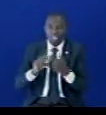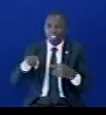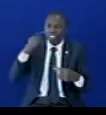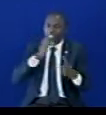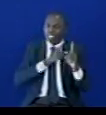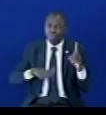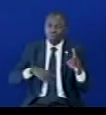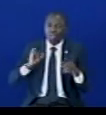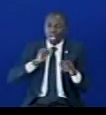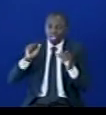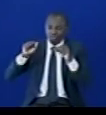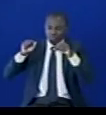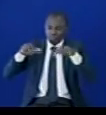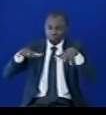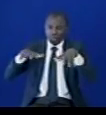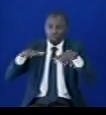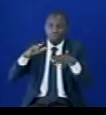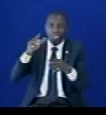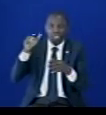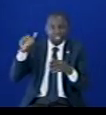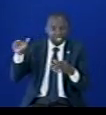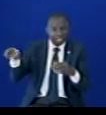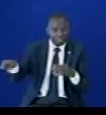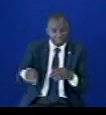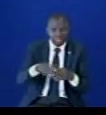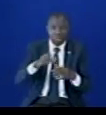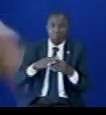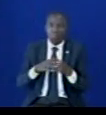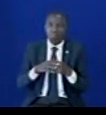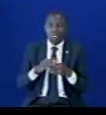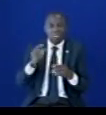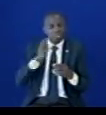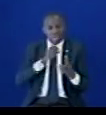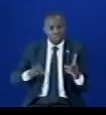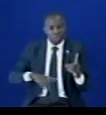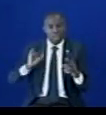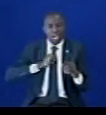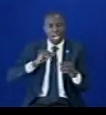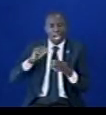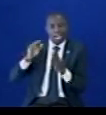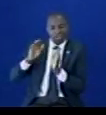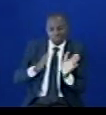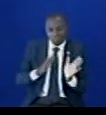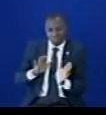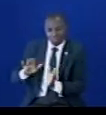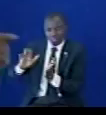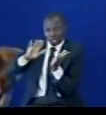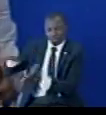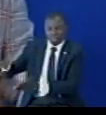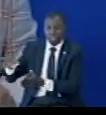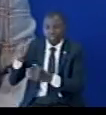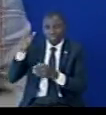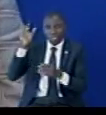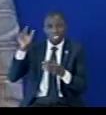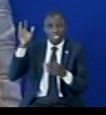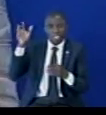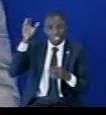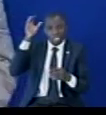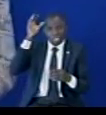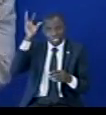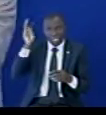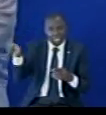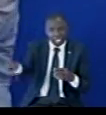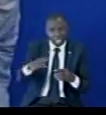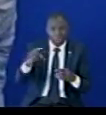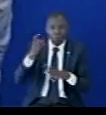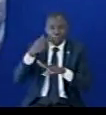I drop them. Lord, I keep them away from my life. I confess, I forsake, and